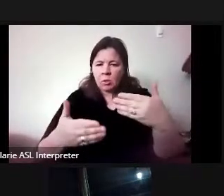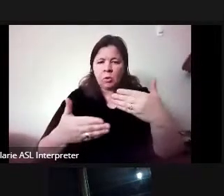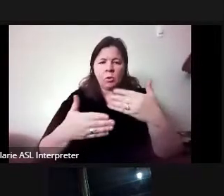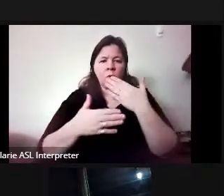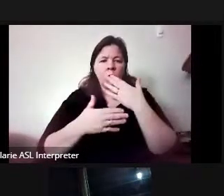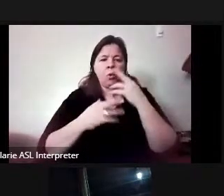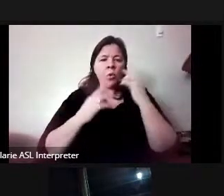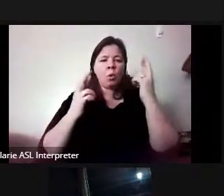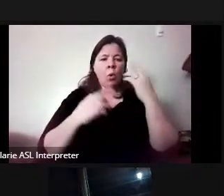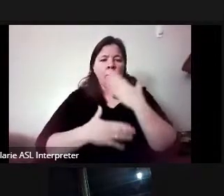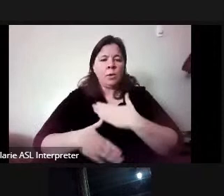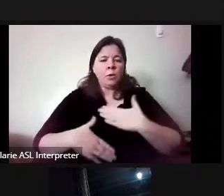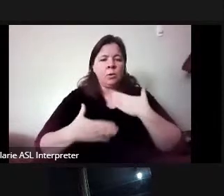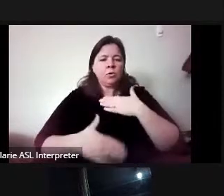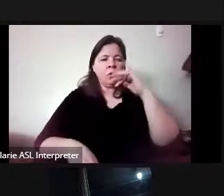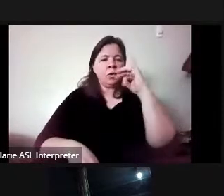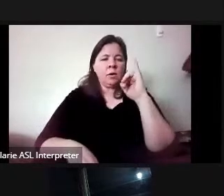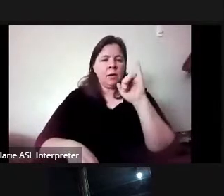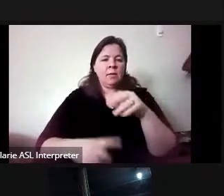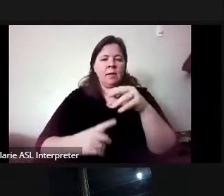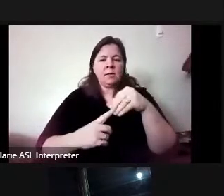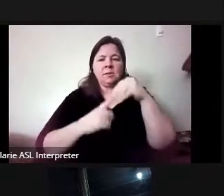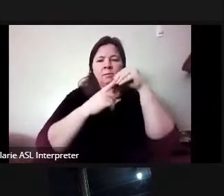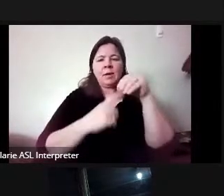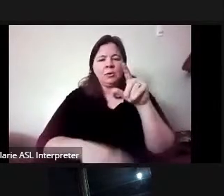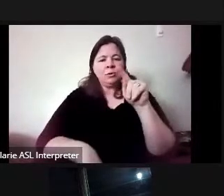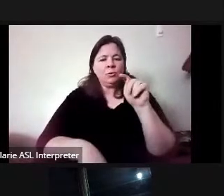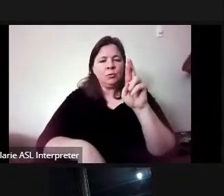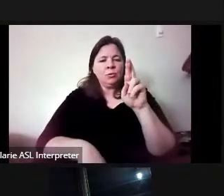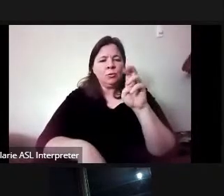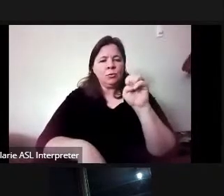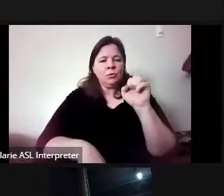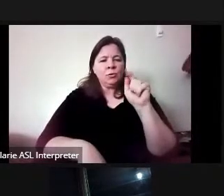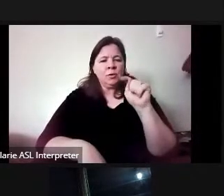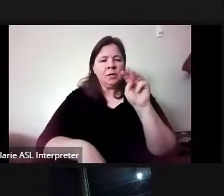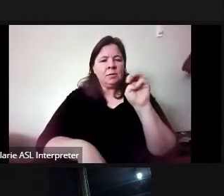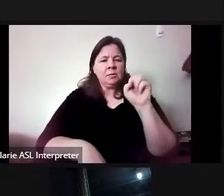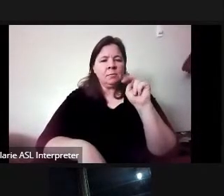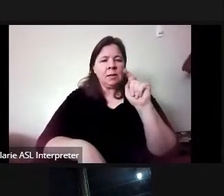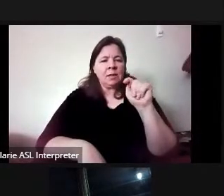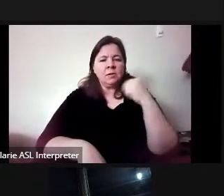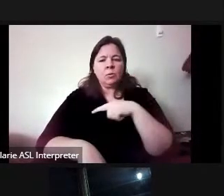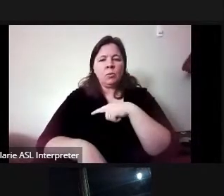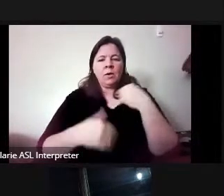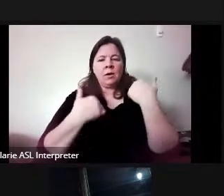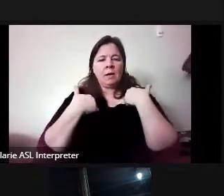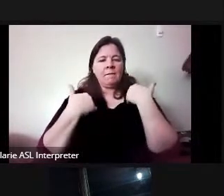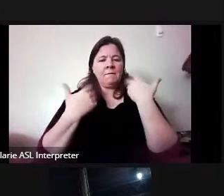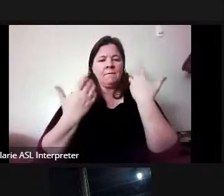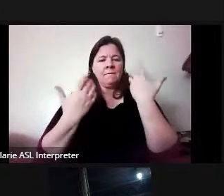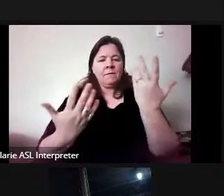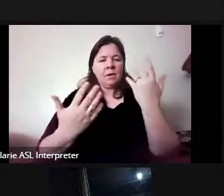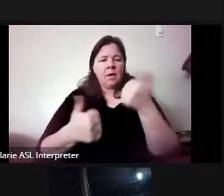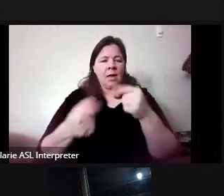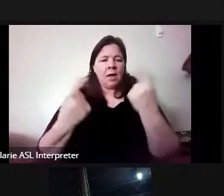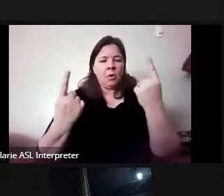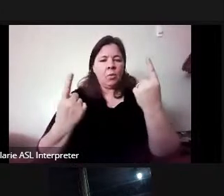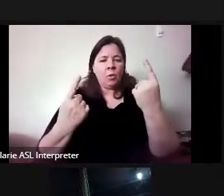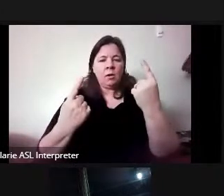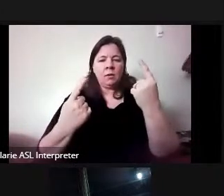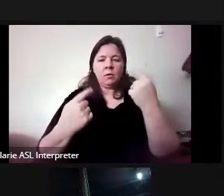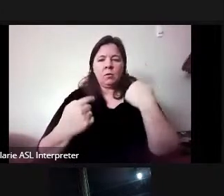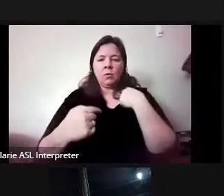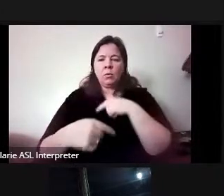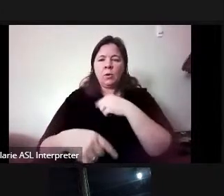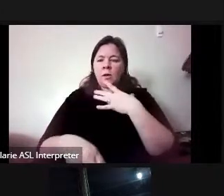enjoying the special treatment that we get. Okay, is there anyone else that would like to